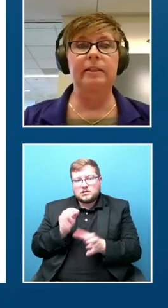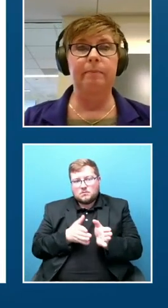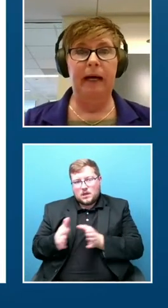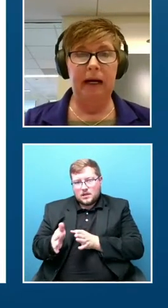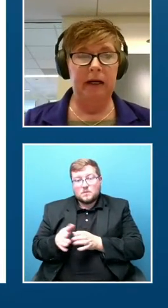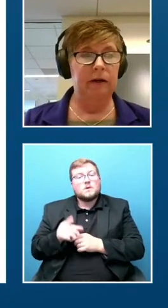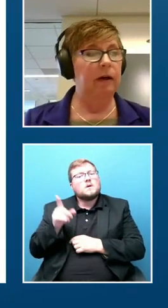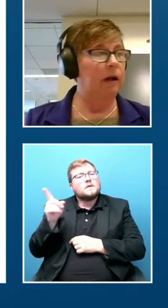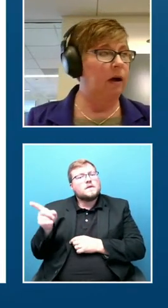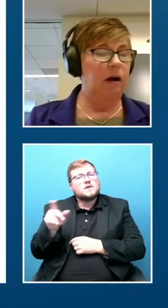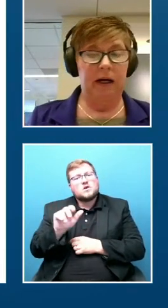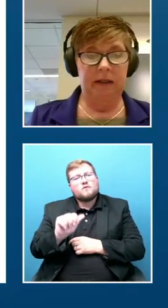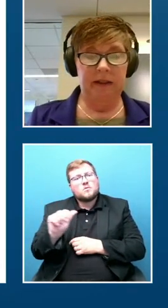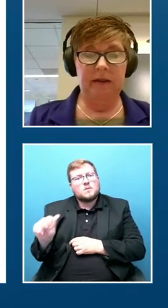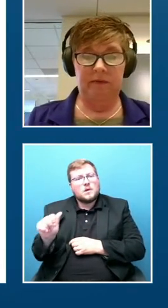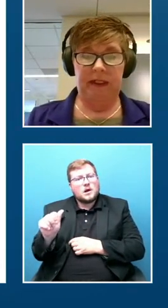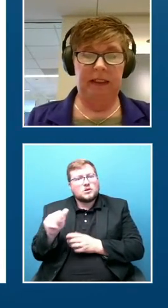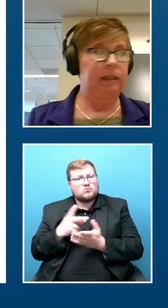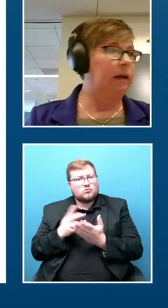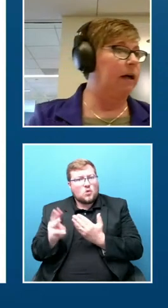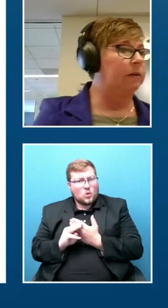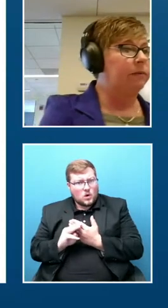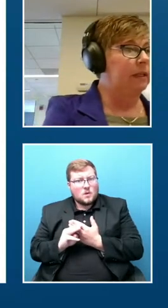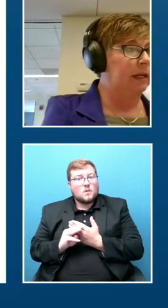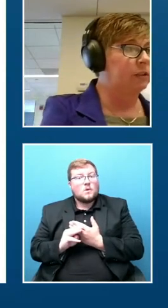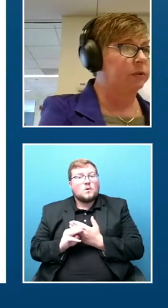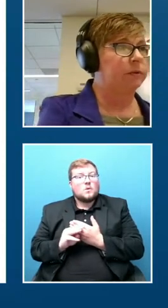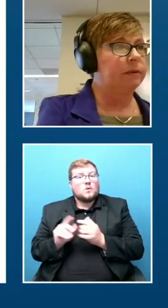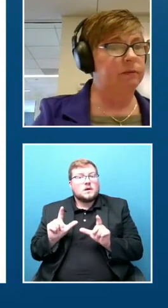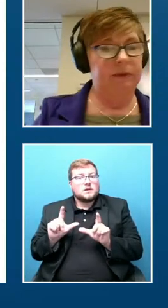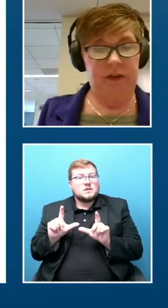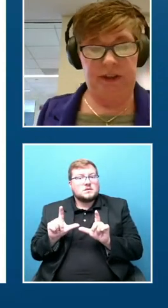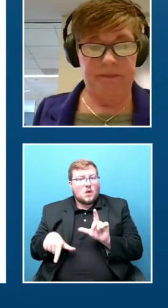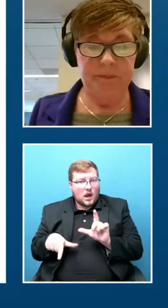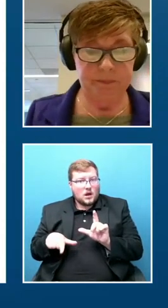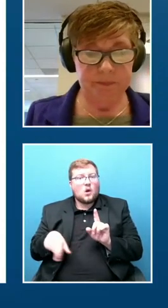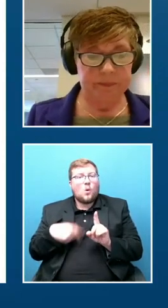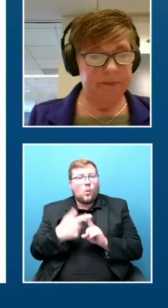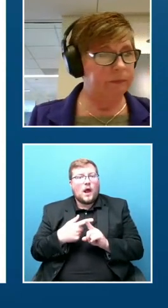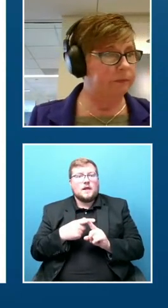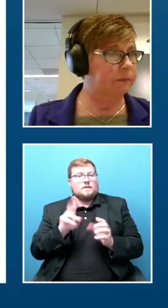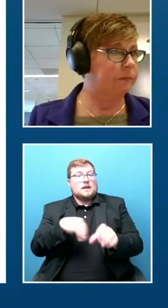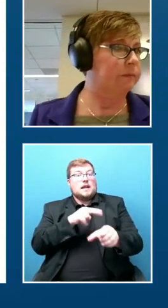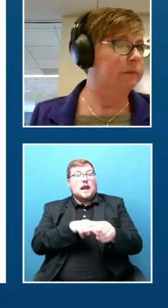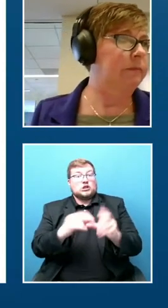plans expire on the convening of the national convention.